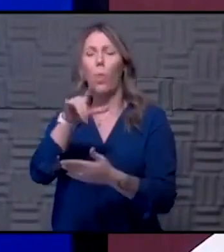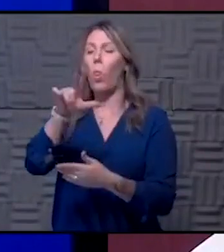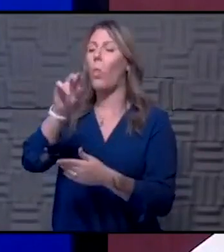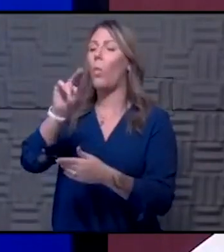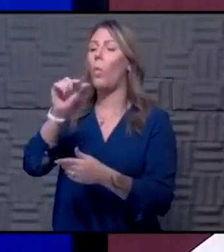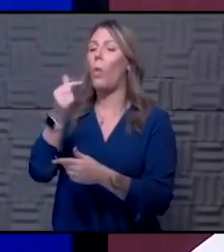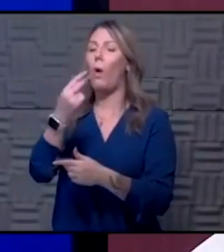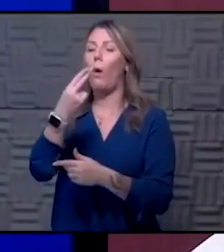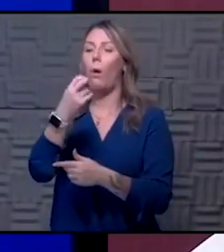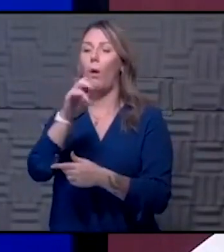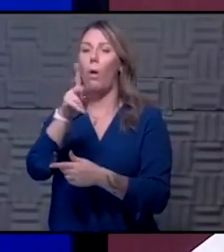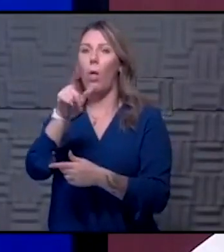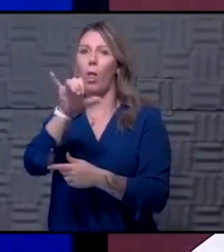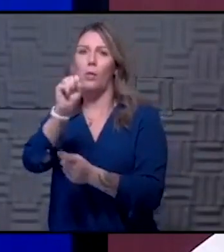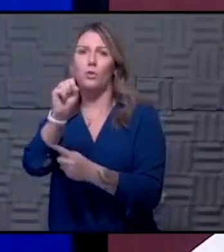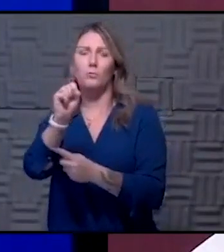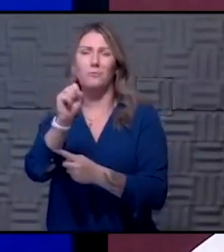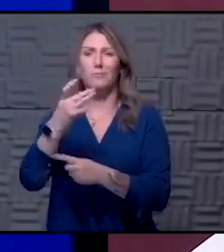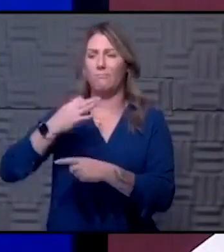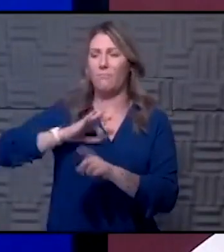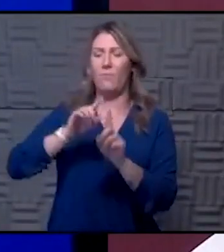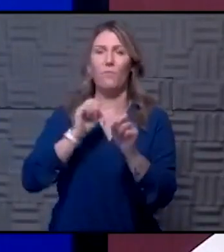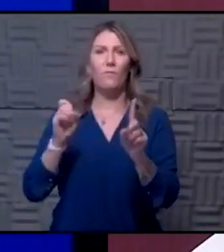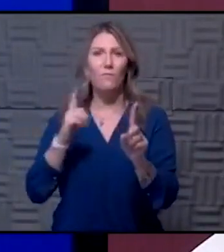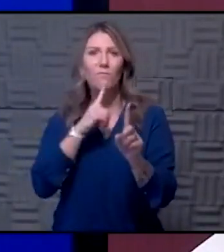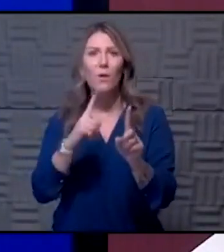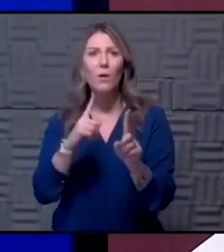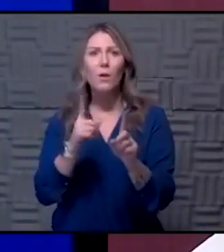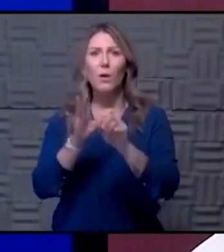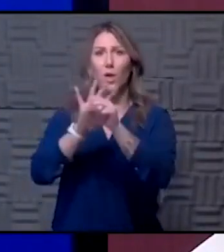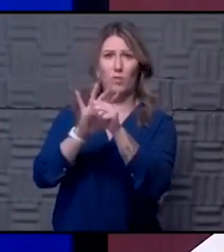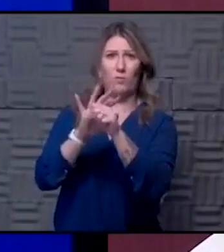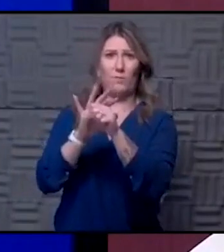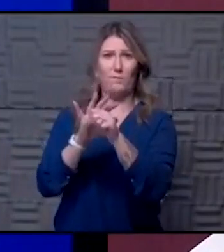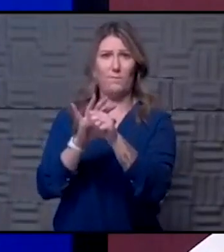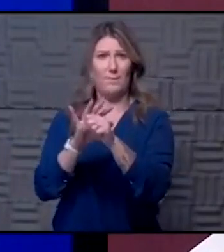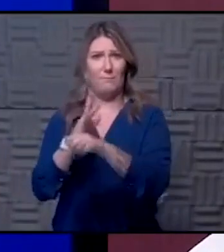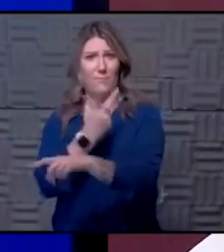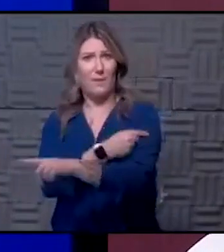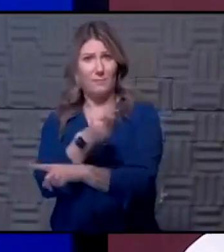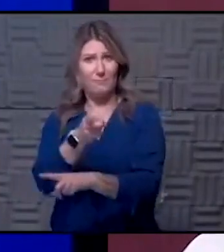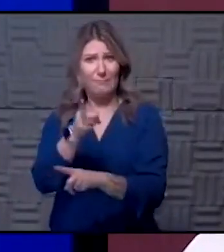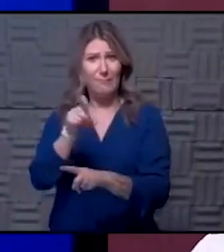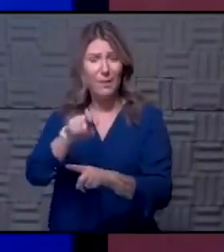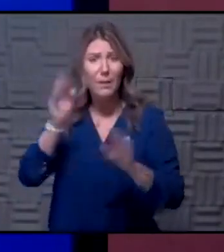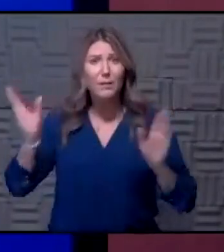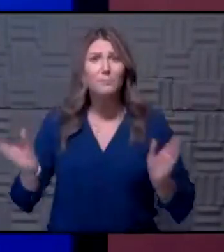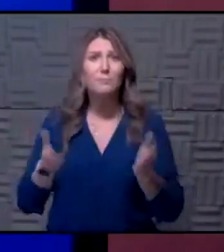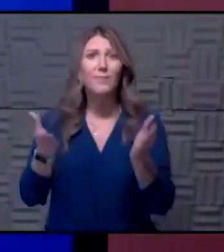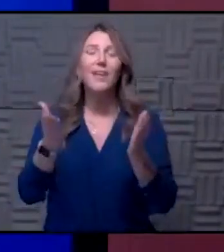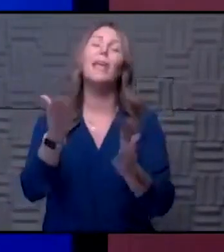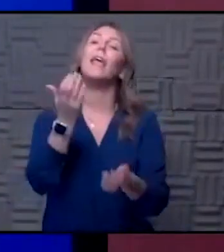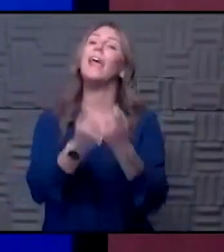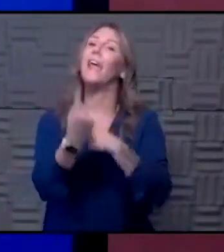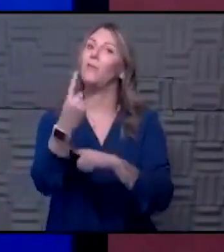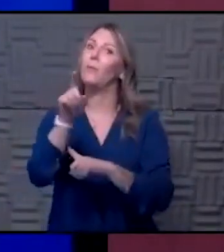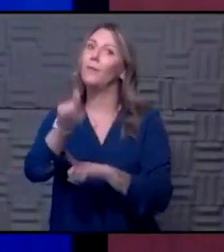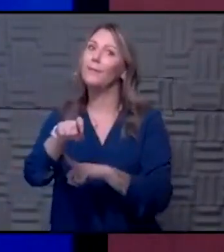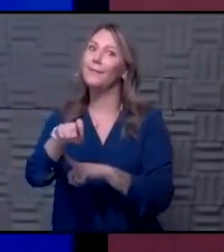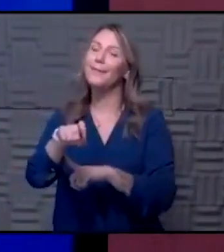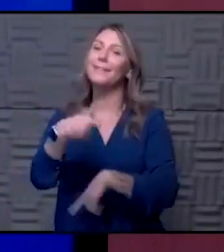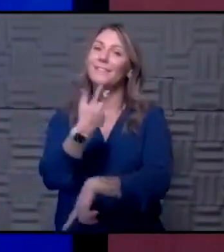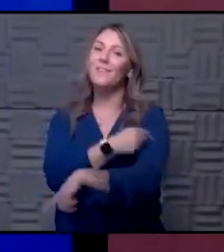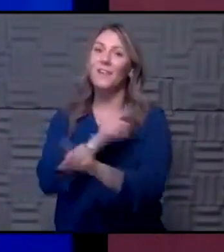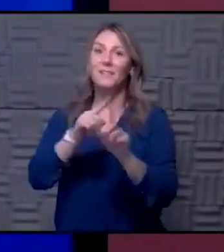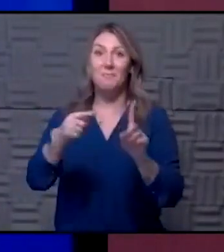might benefit from getting the COVID-19 vaccine? Should long haulers be encouraged? Should they run out and get the vaccine? Everybody needs to get the vaccine, but